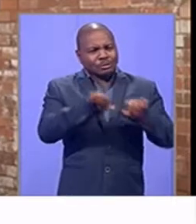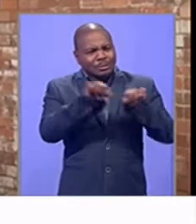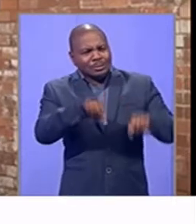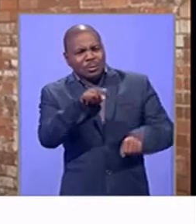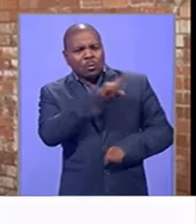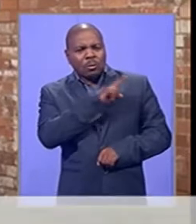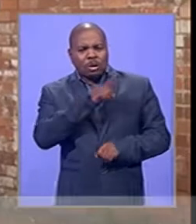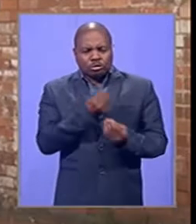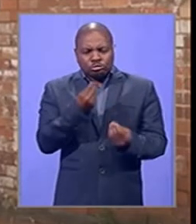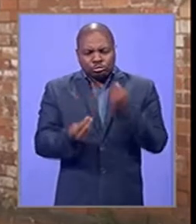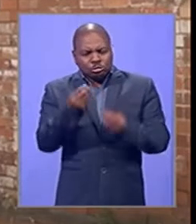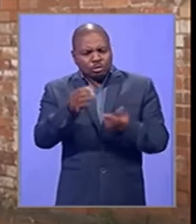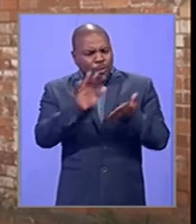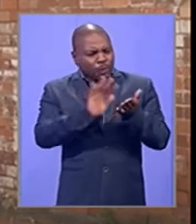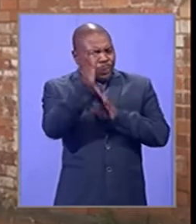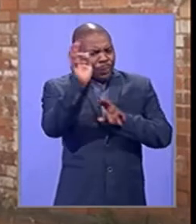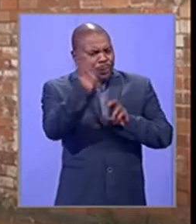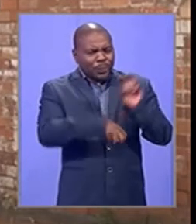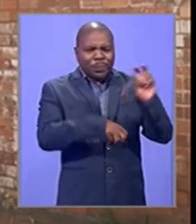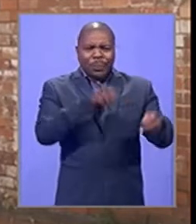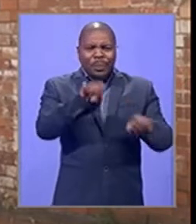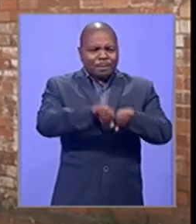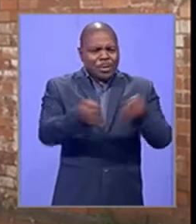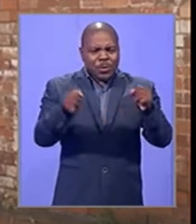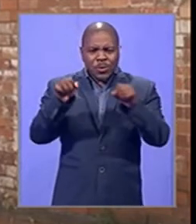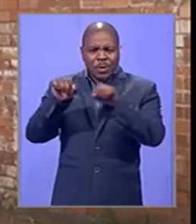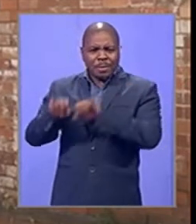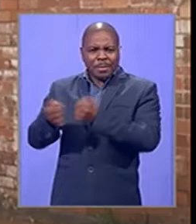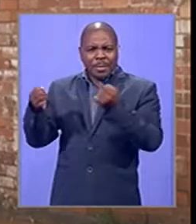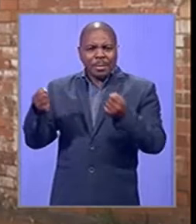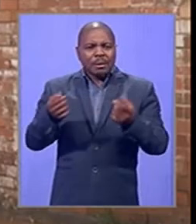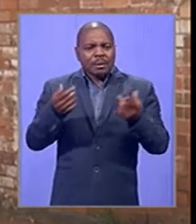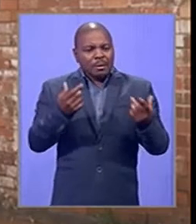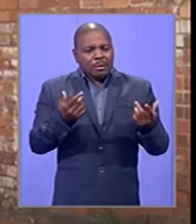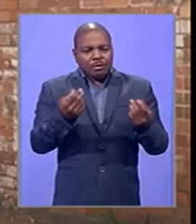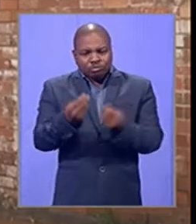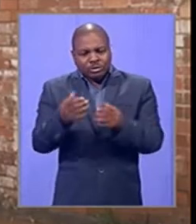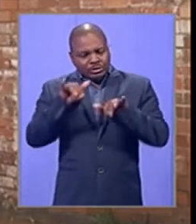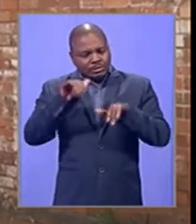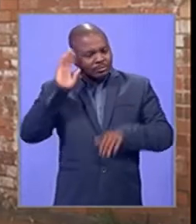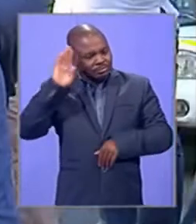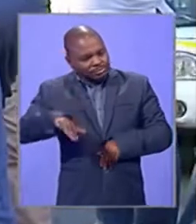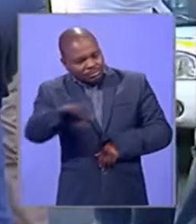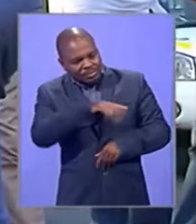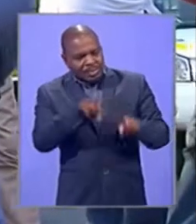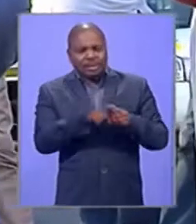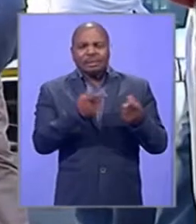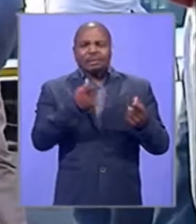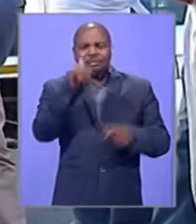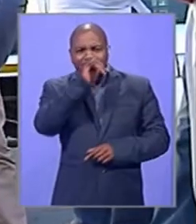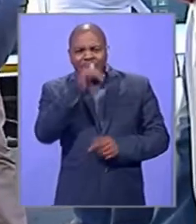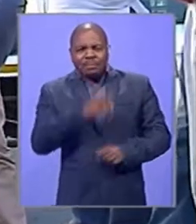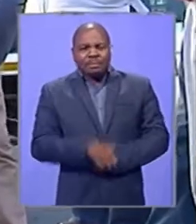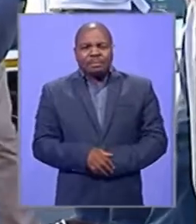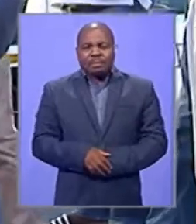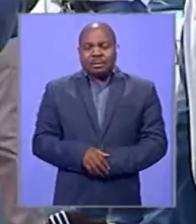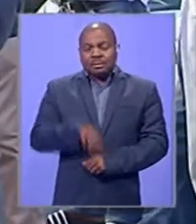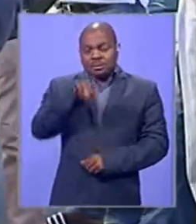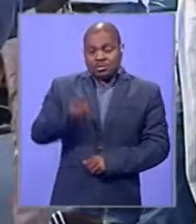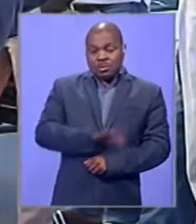our kids are vandalizing them and then they are staying here and then they are doing crime. Setshaba sa Afrika Botwa